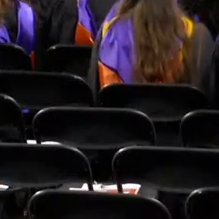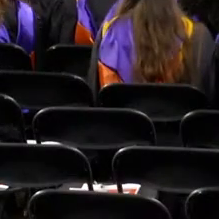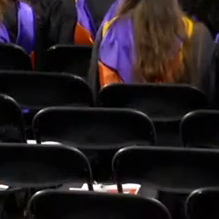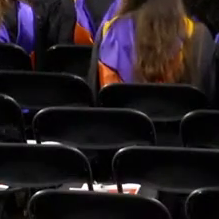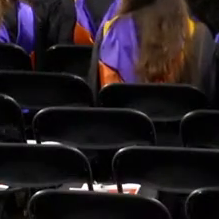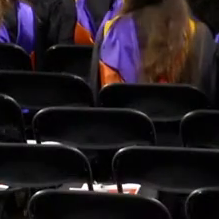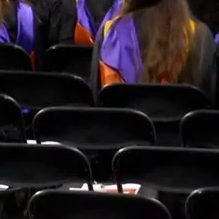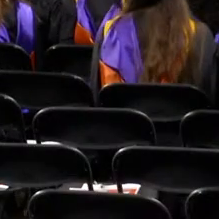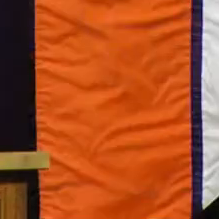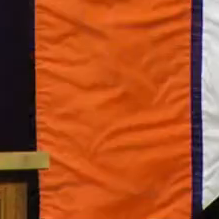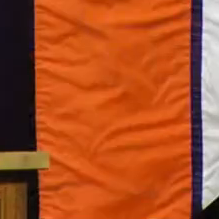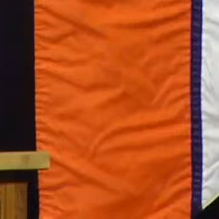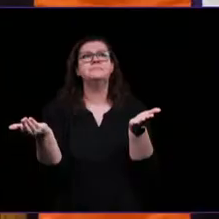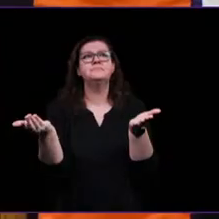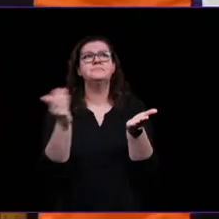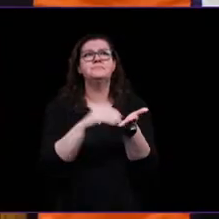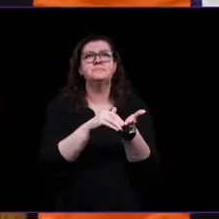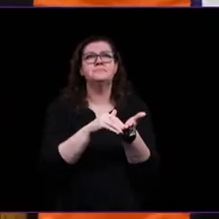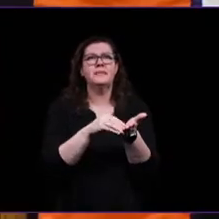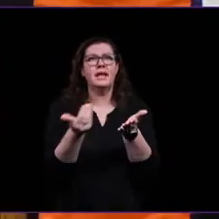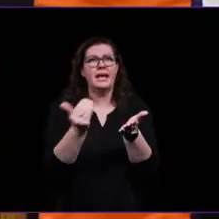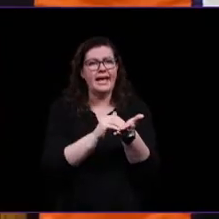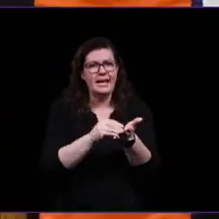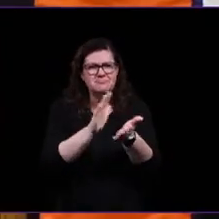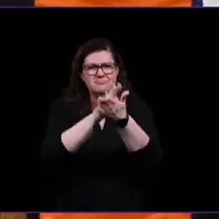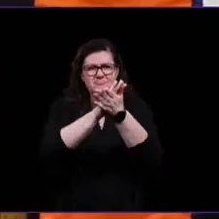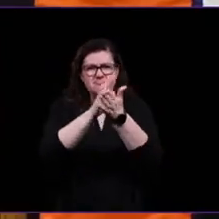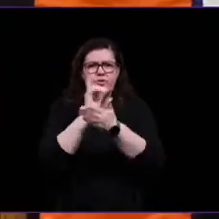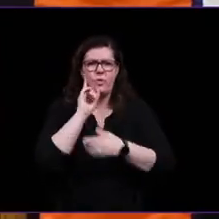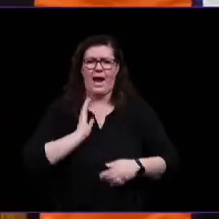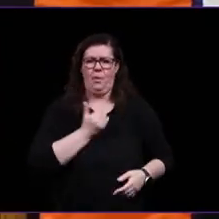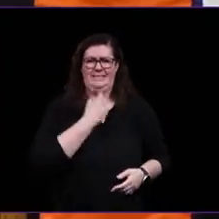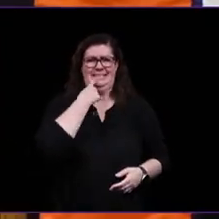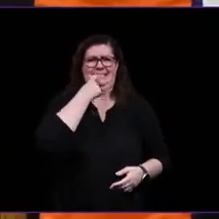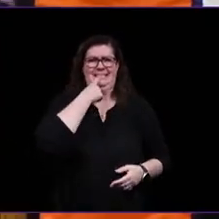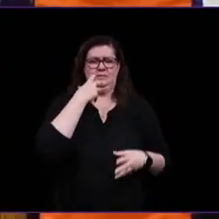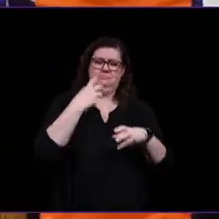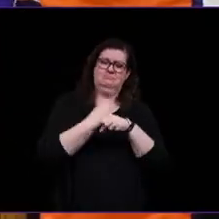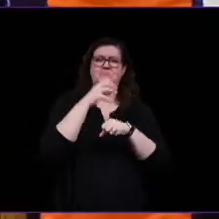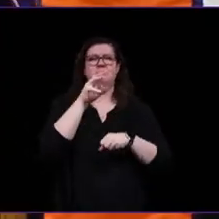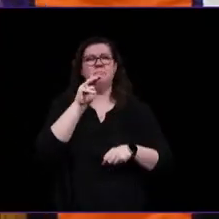How about another really loud round of applause for our newest master's degree recipients?